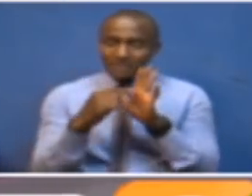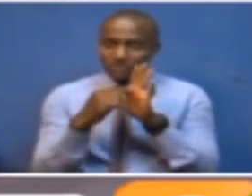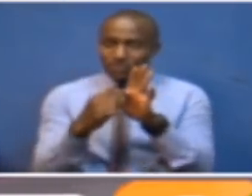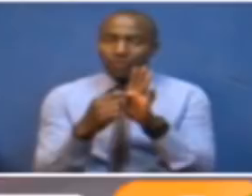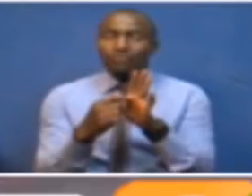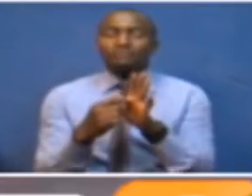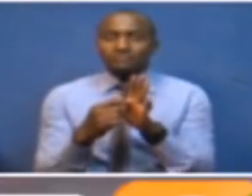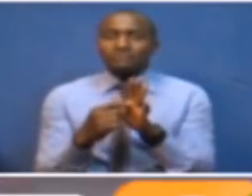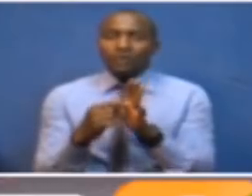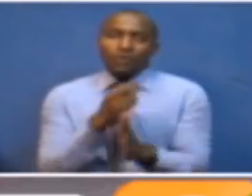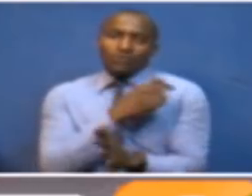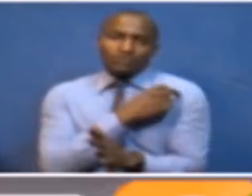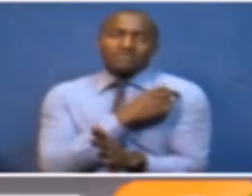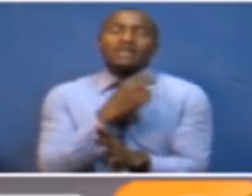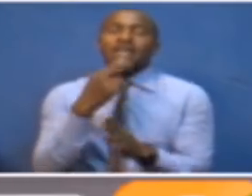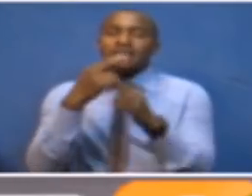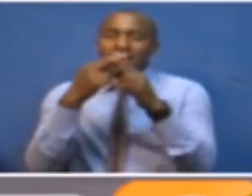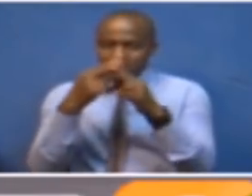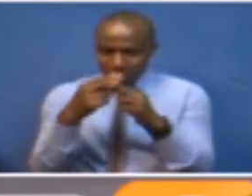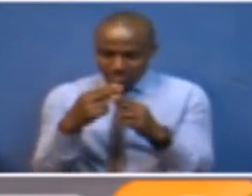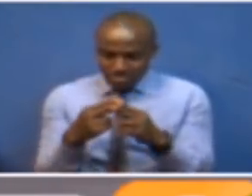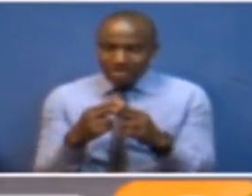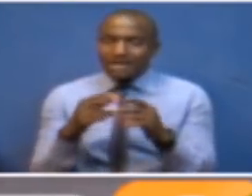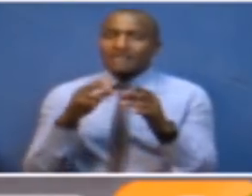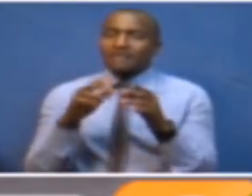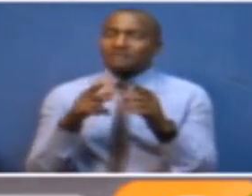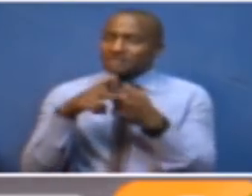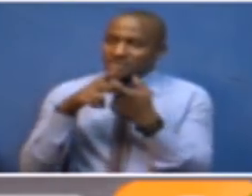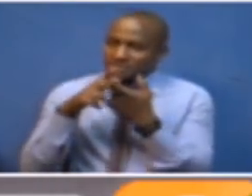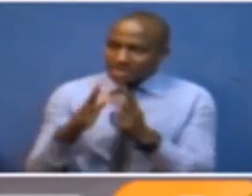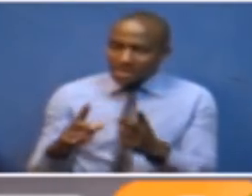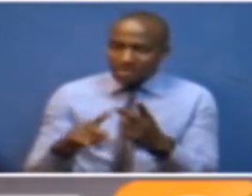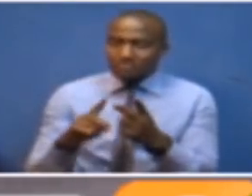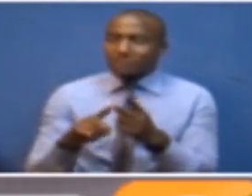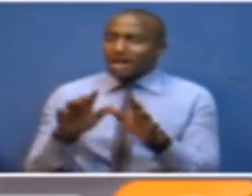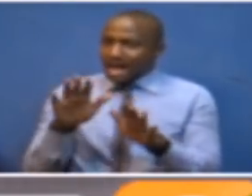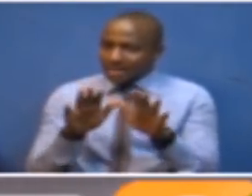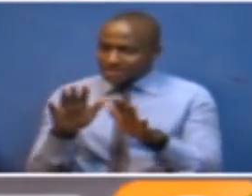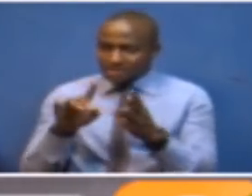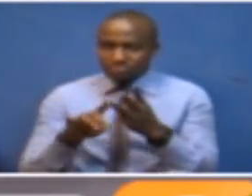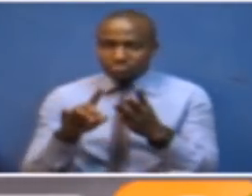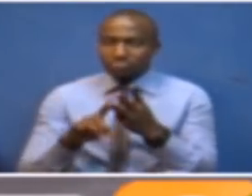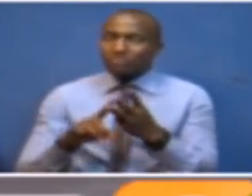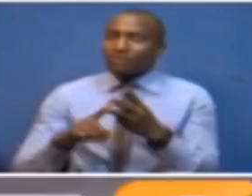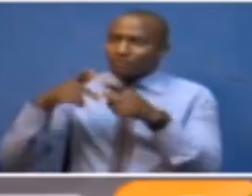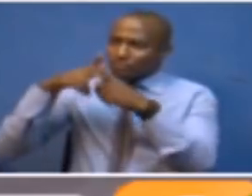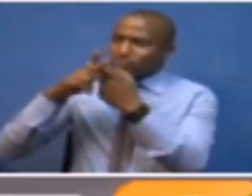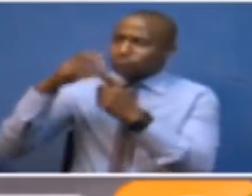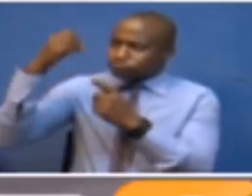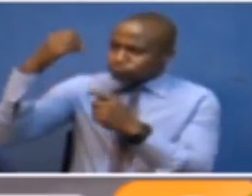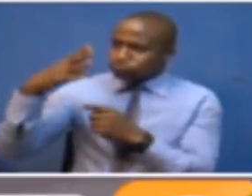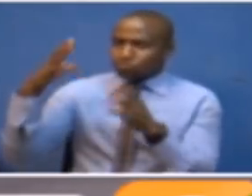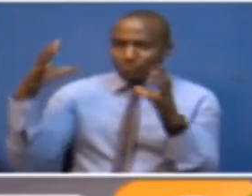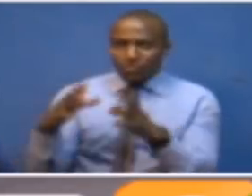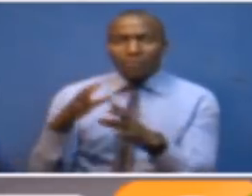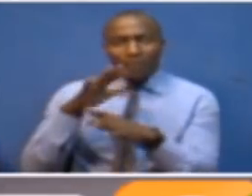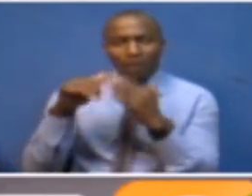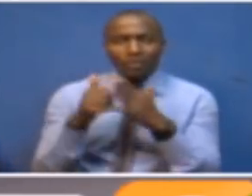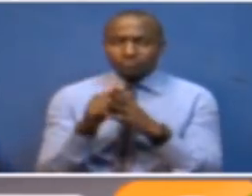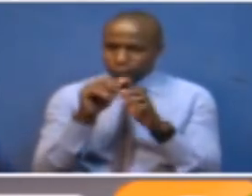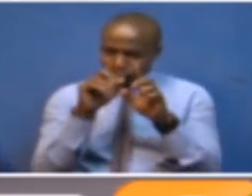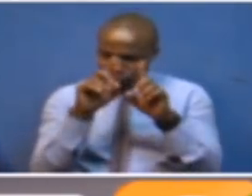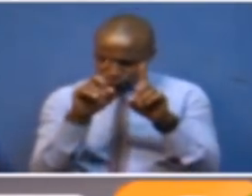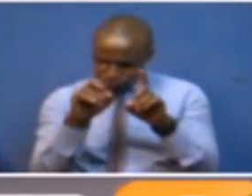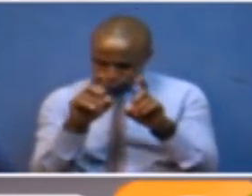the consultants that are working on your projects, the engineer, the architect, the contractor, the fundis. They will also check for safety regulations. And when you do that